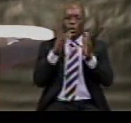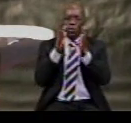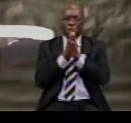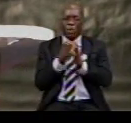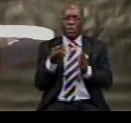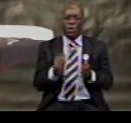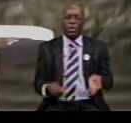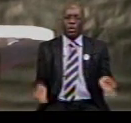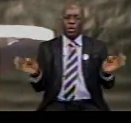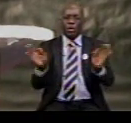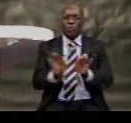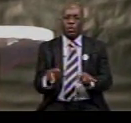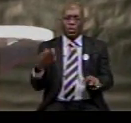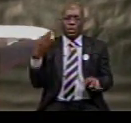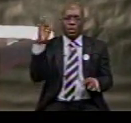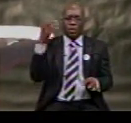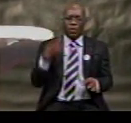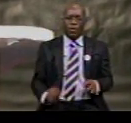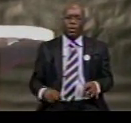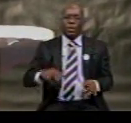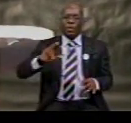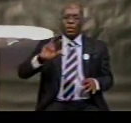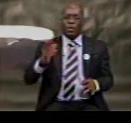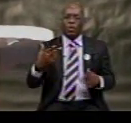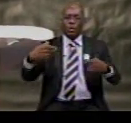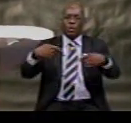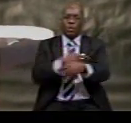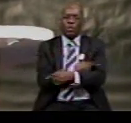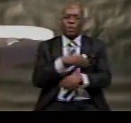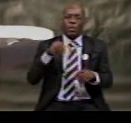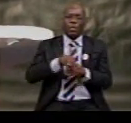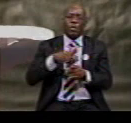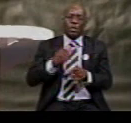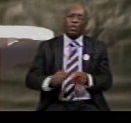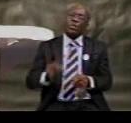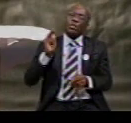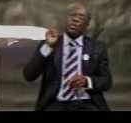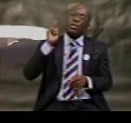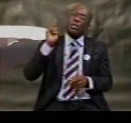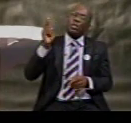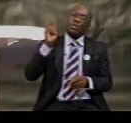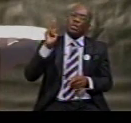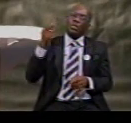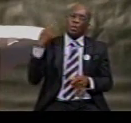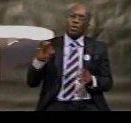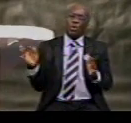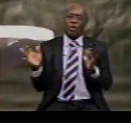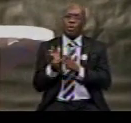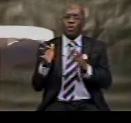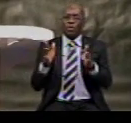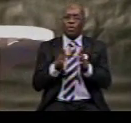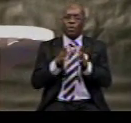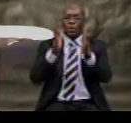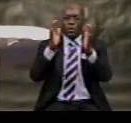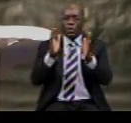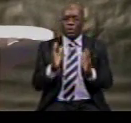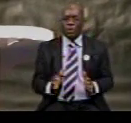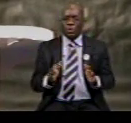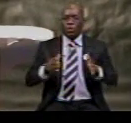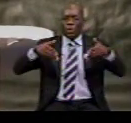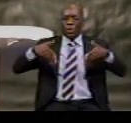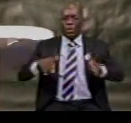day in the history of Christianity. Let it be a reality tonight